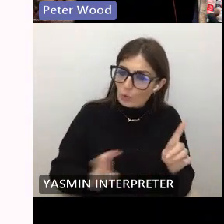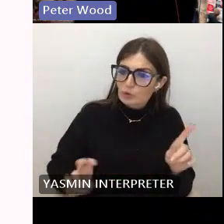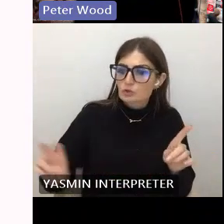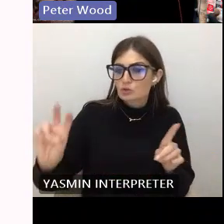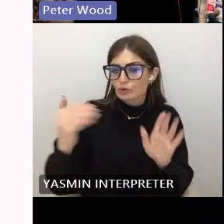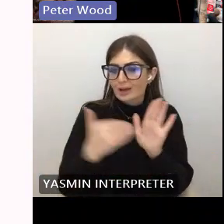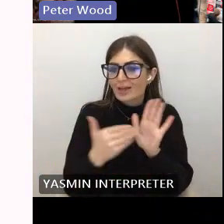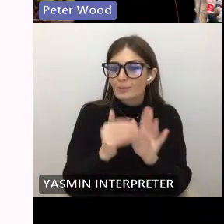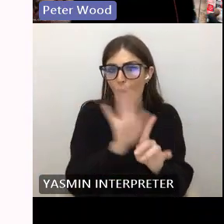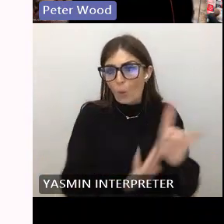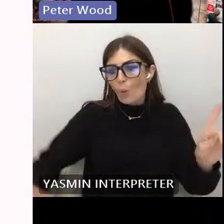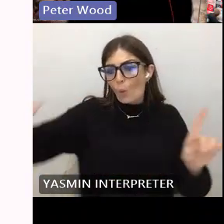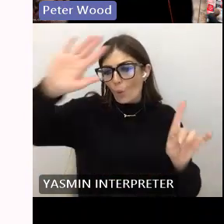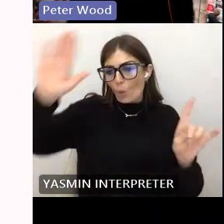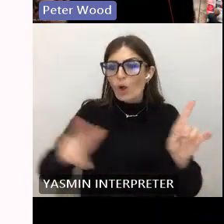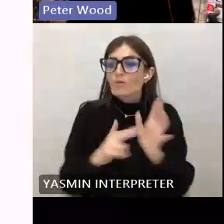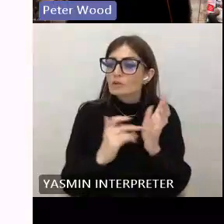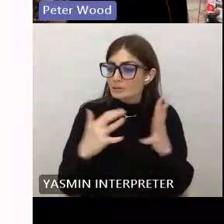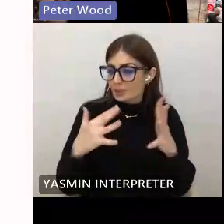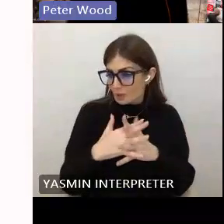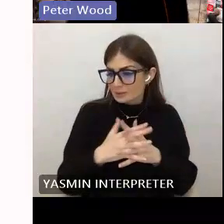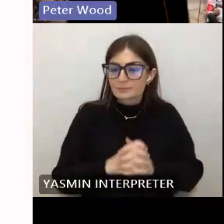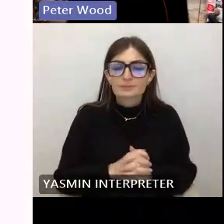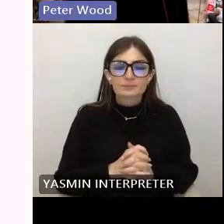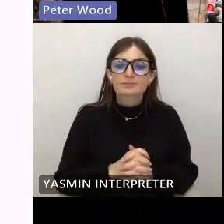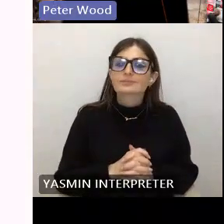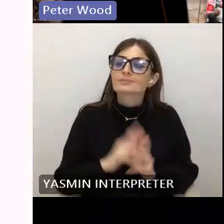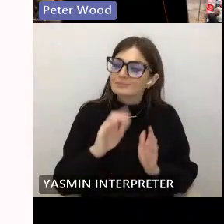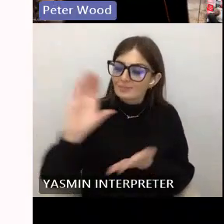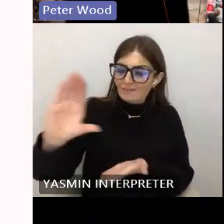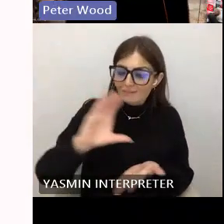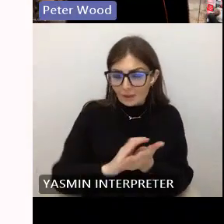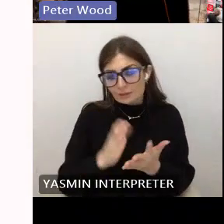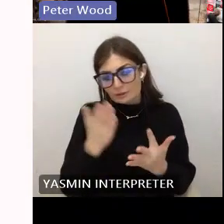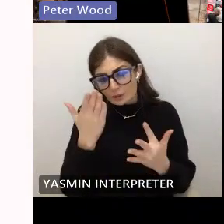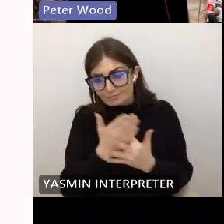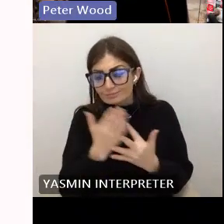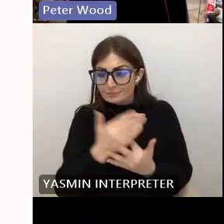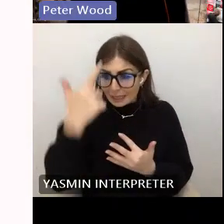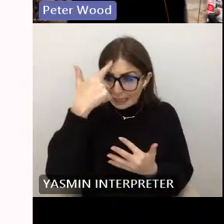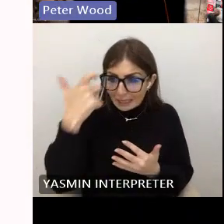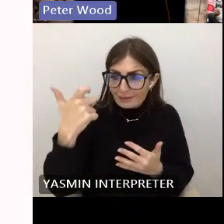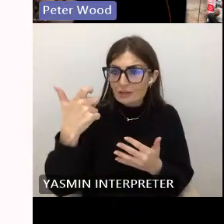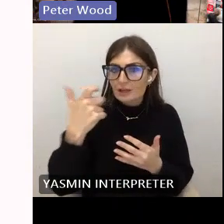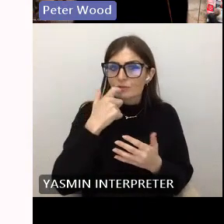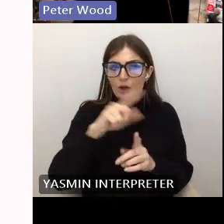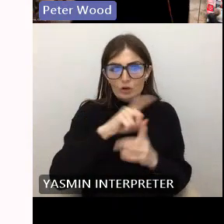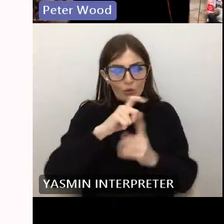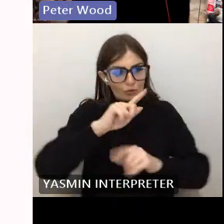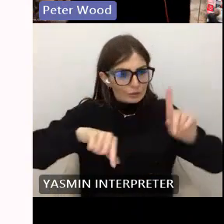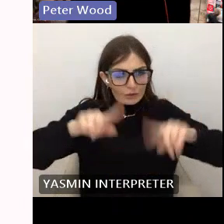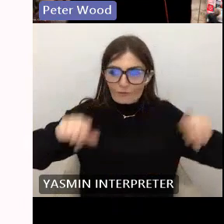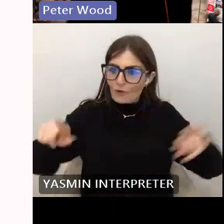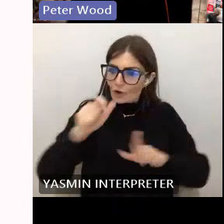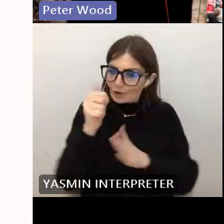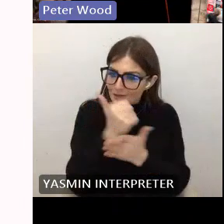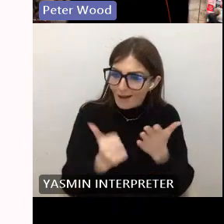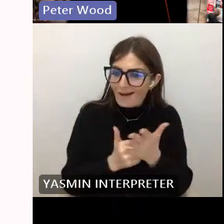work across regional New South Wales. The funding will foster access to innovative and diverse arts and cultural presentations,